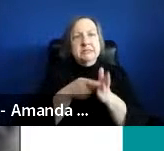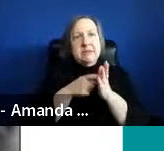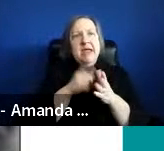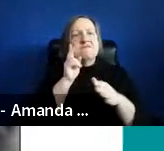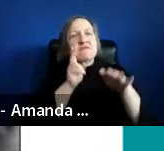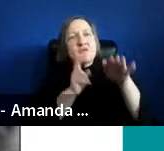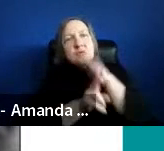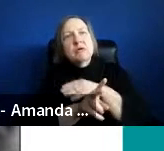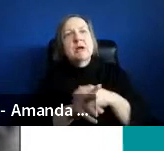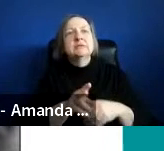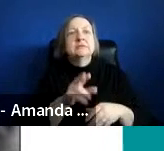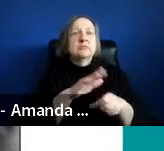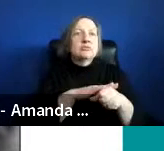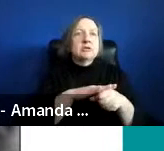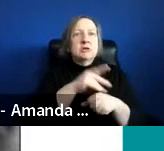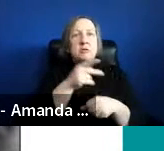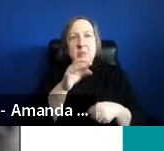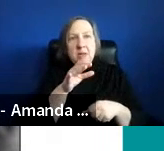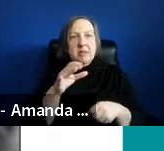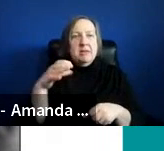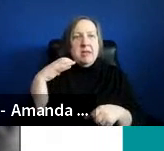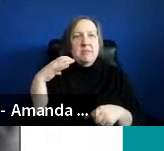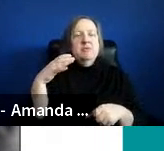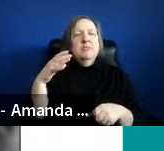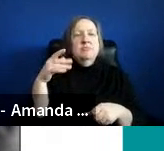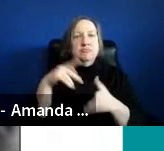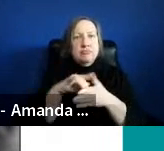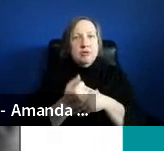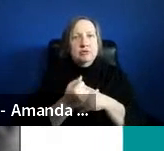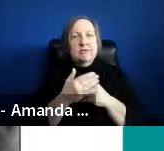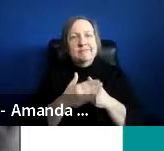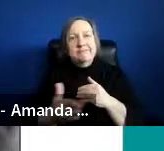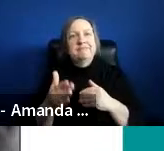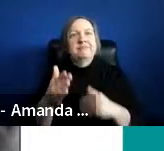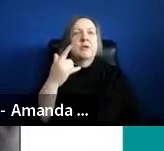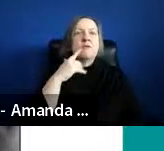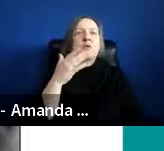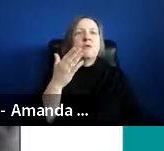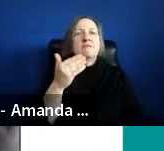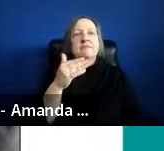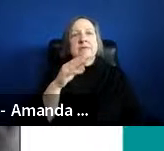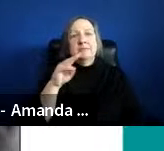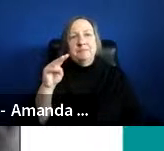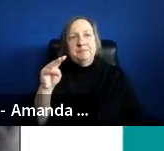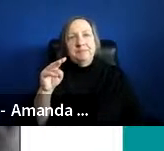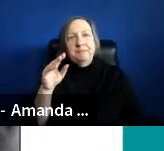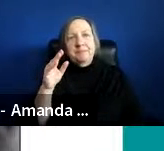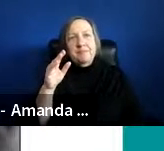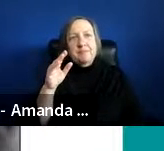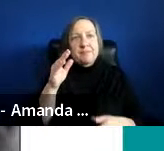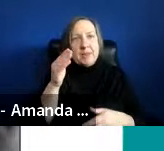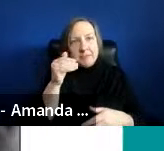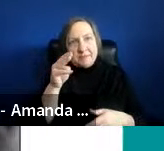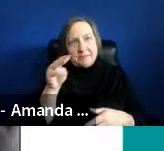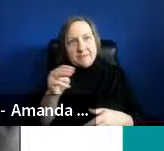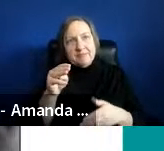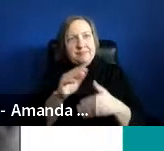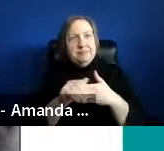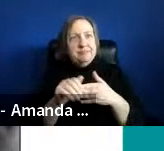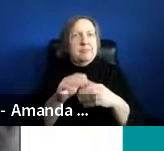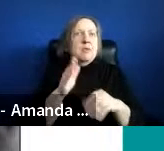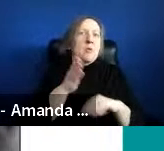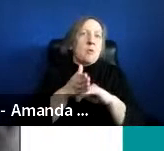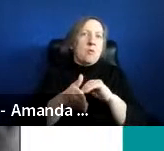million over the next 5 years. The inventory of current labor supply, including an analysis of